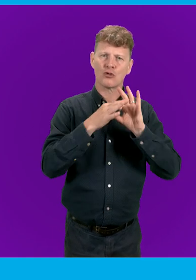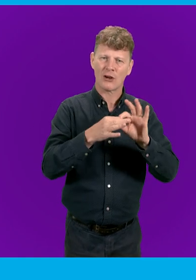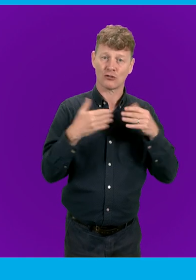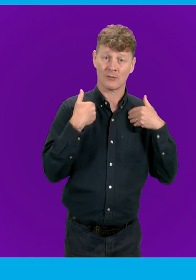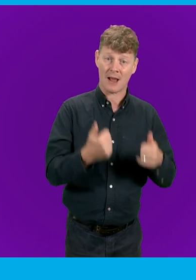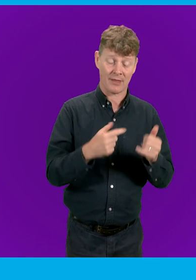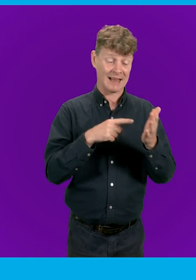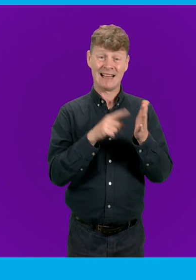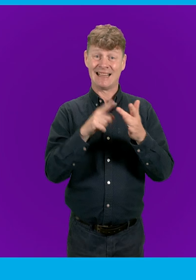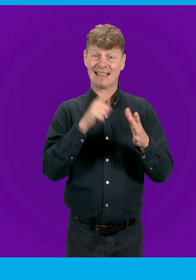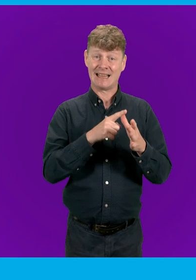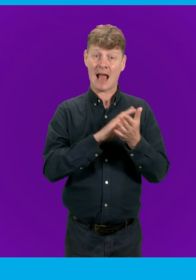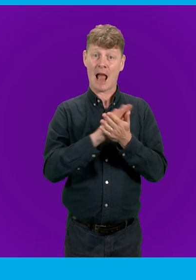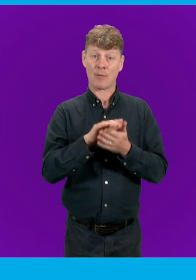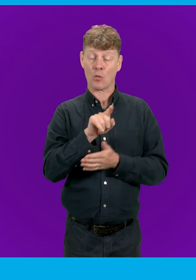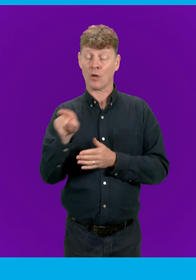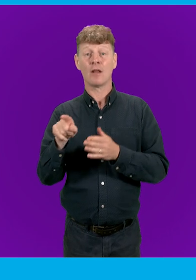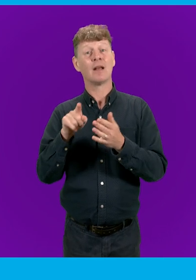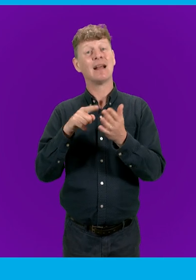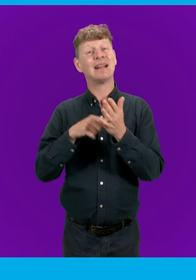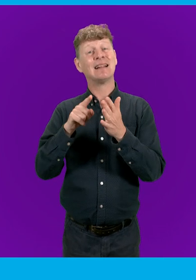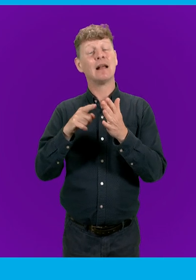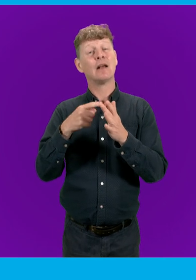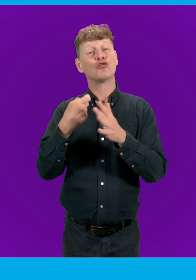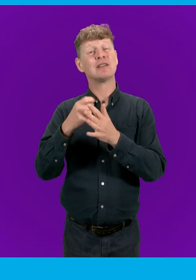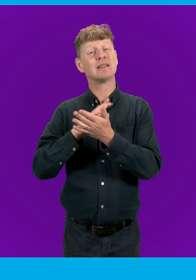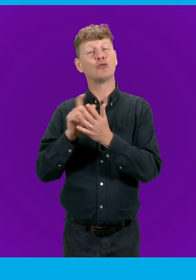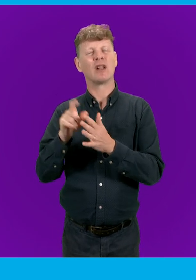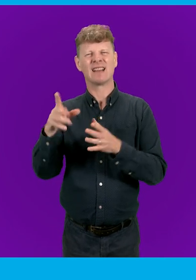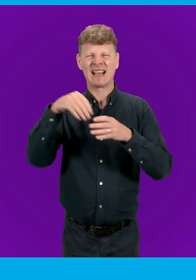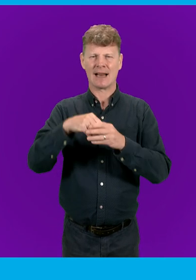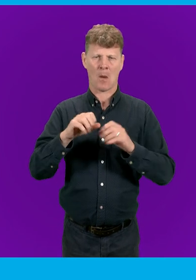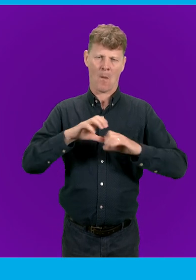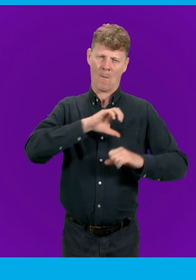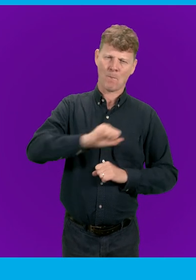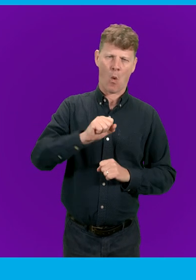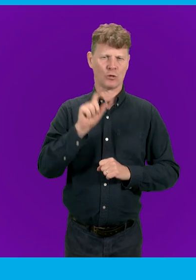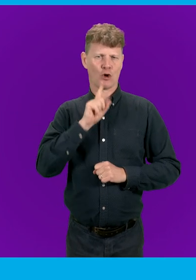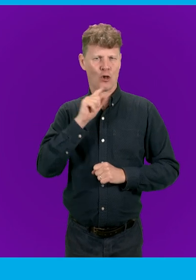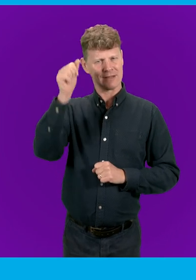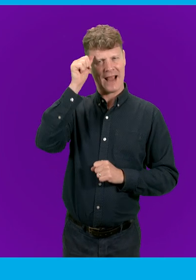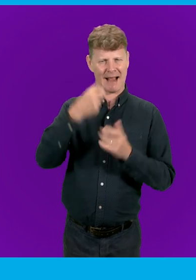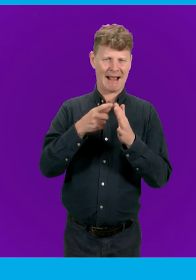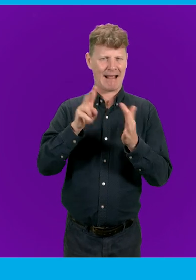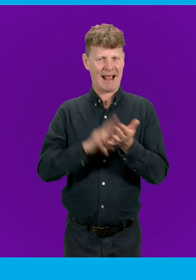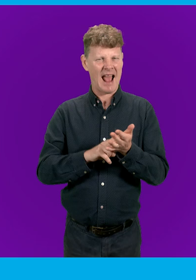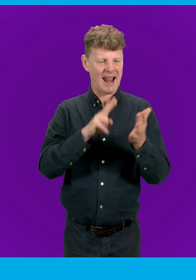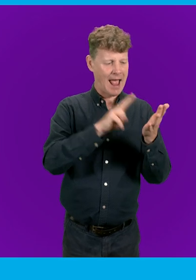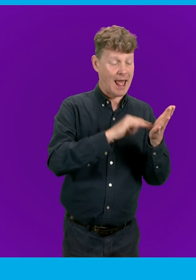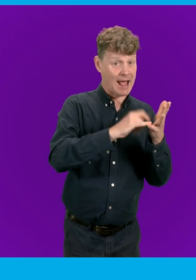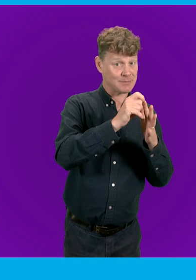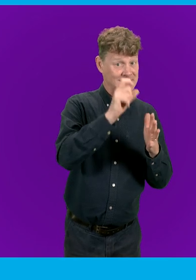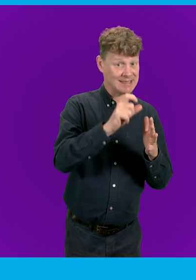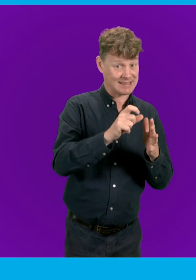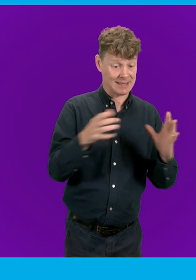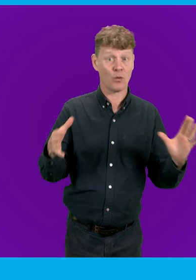Tia Heppelwhite and Christy Donovan have been members of Bold Girls Ken, a partnership project between NSPCC